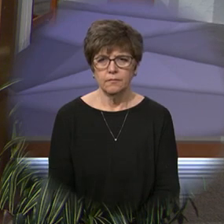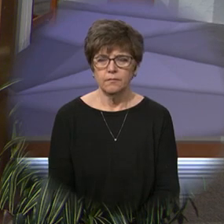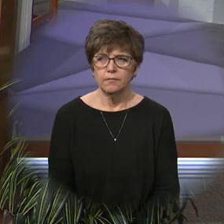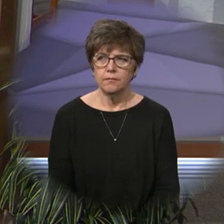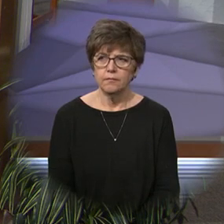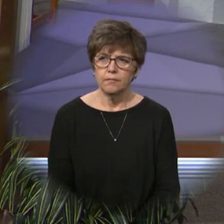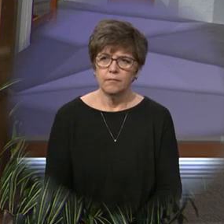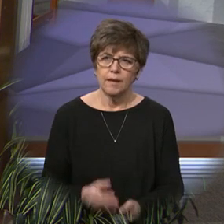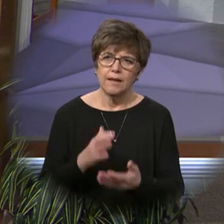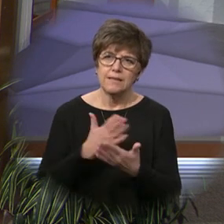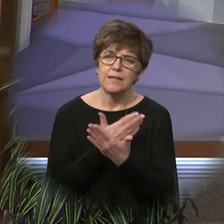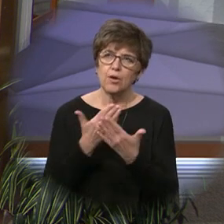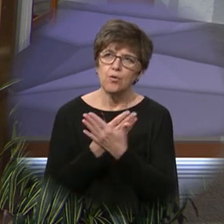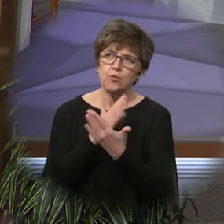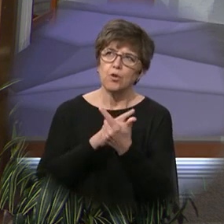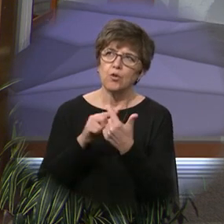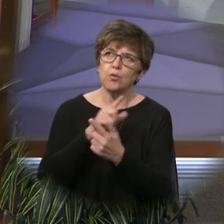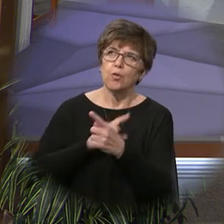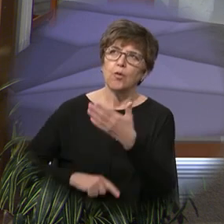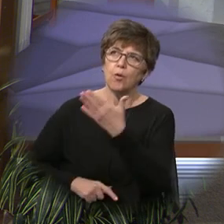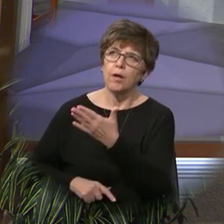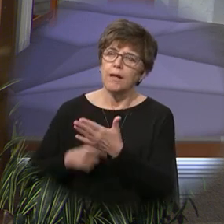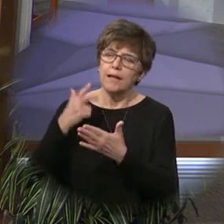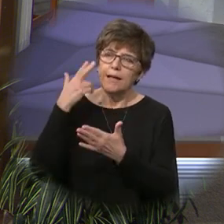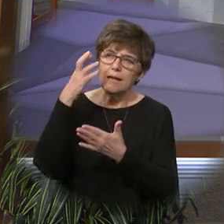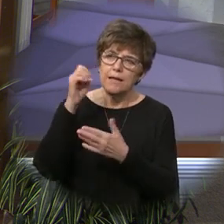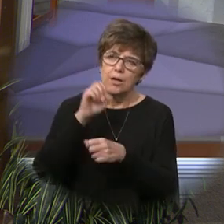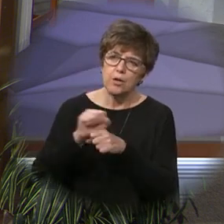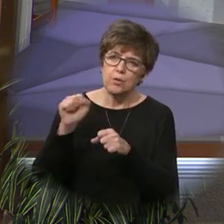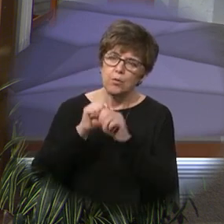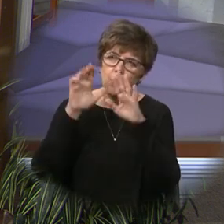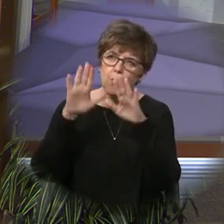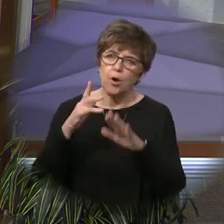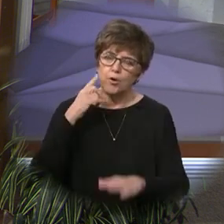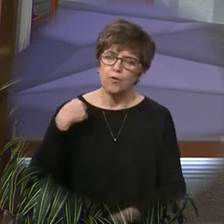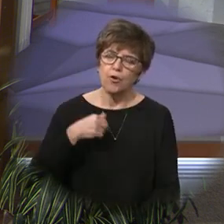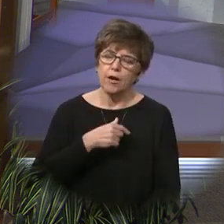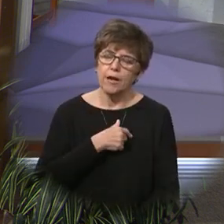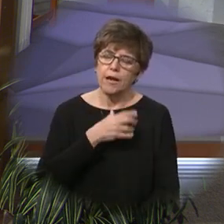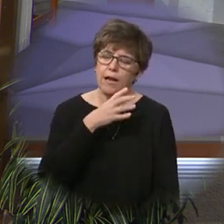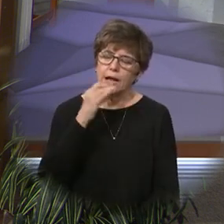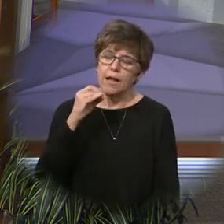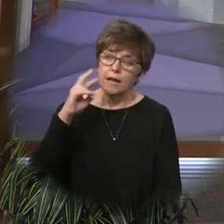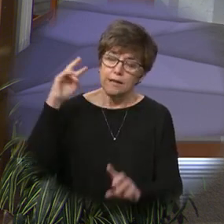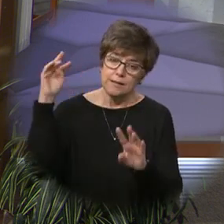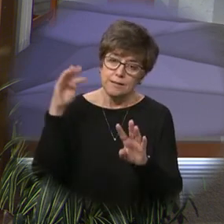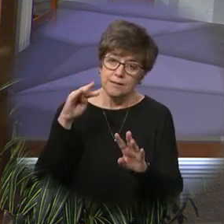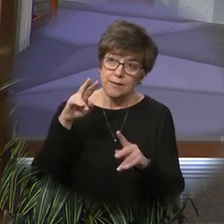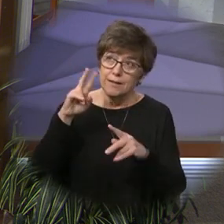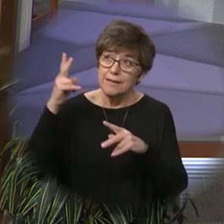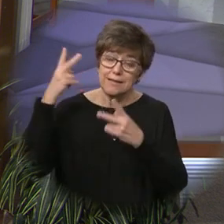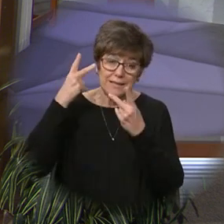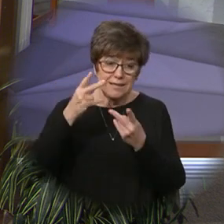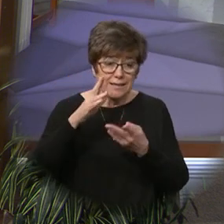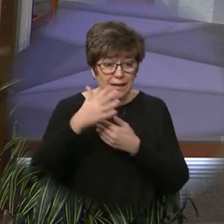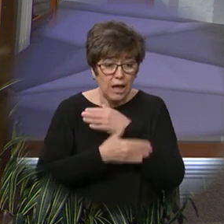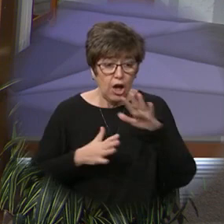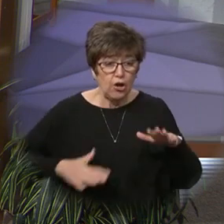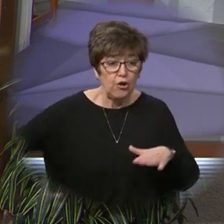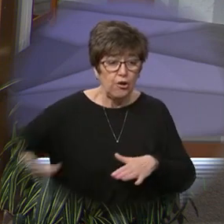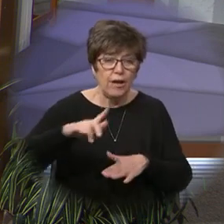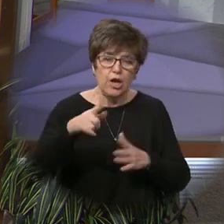sing a new song to the Lord, for he has worked wonders. In the sight of the nations, he has shown